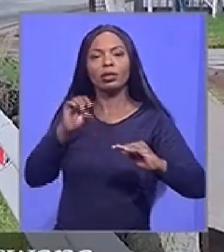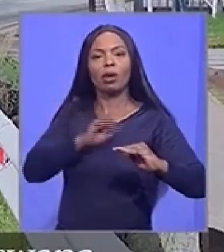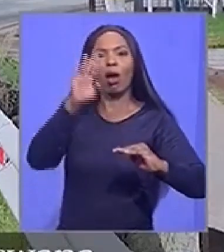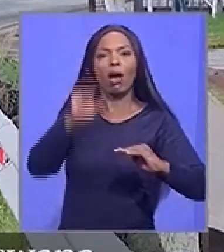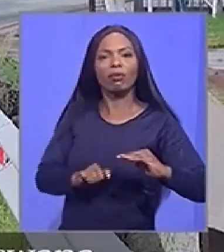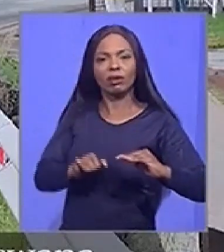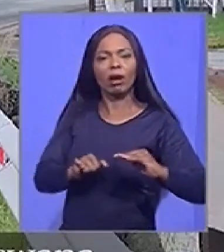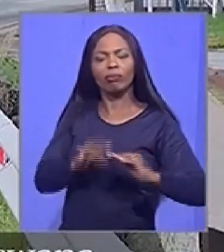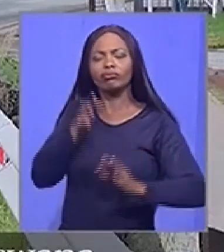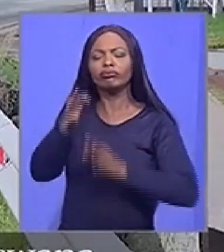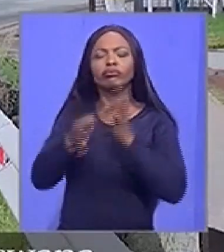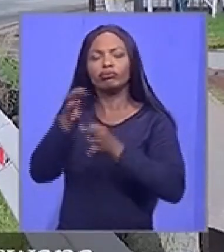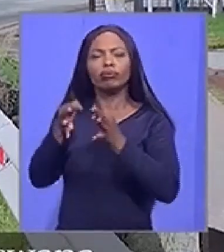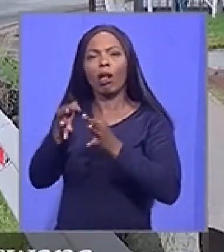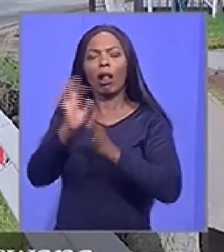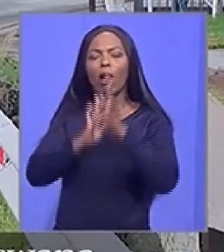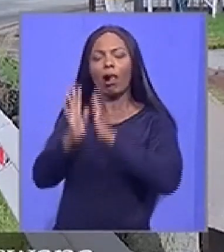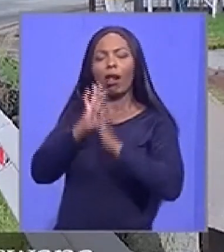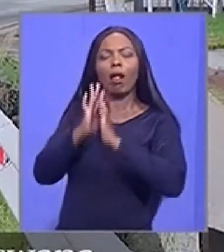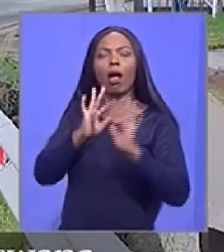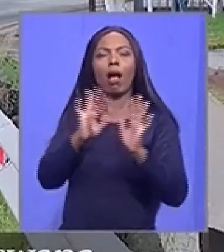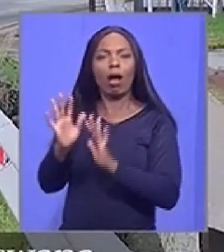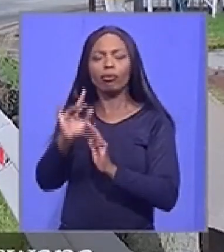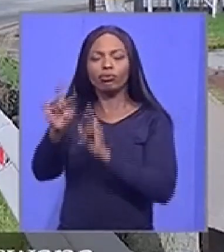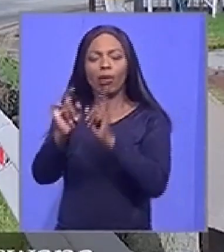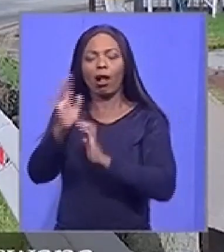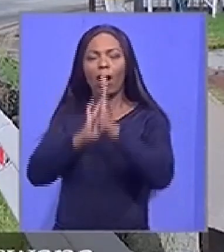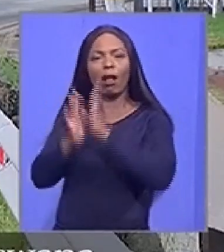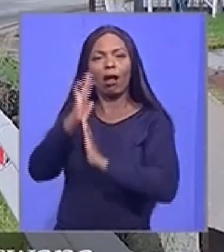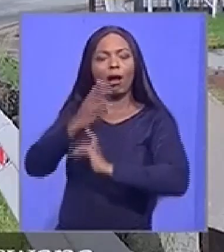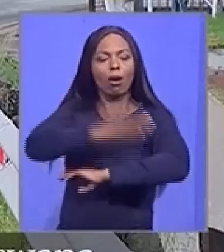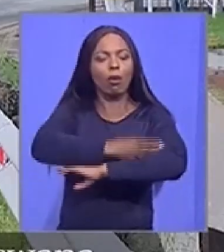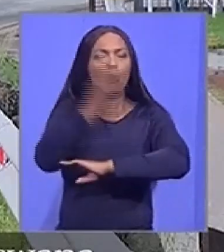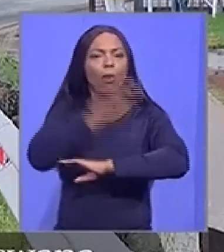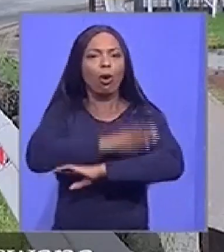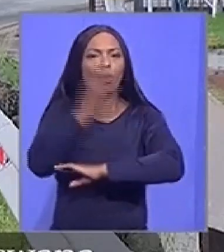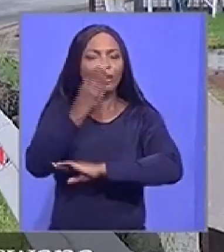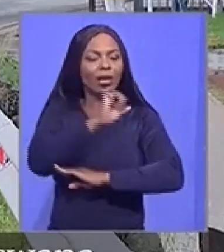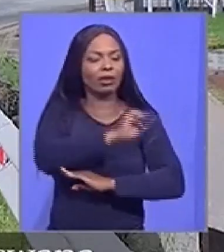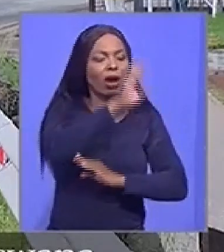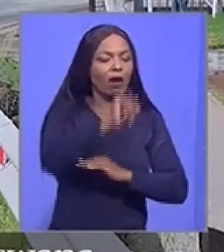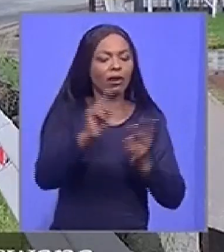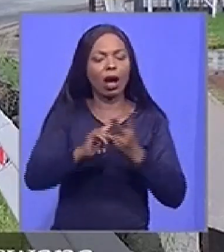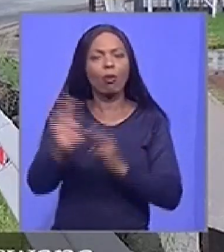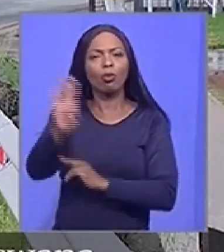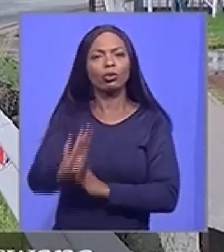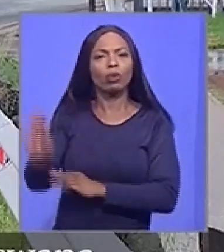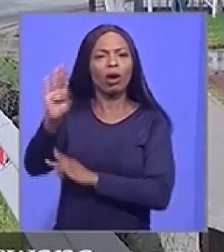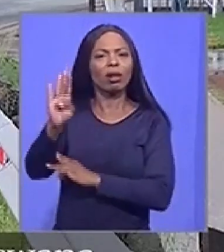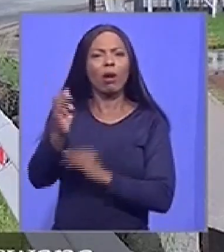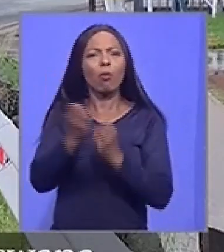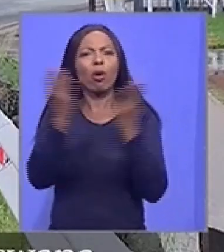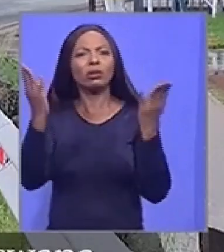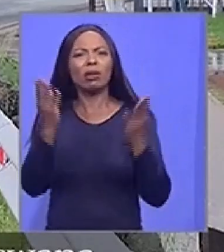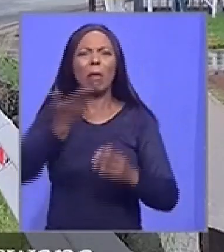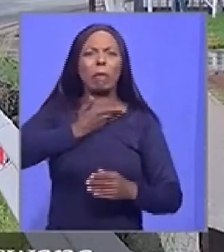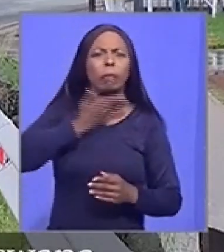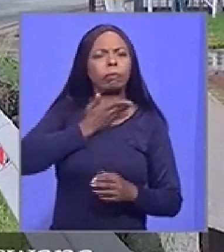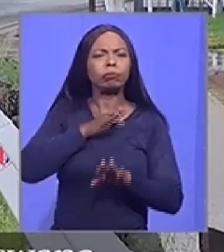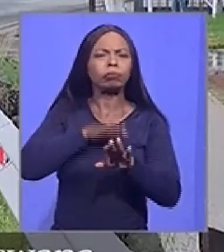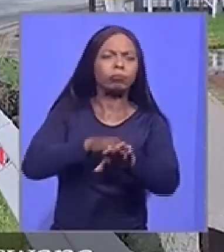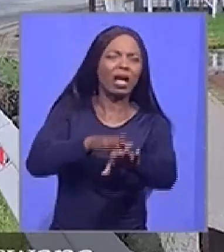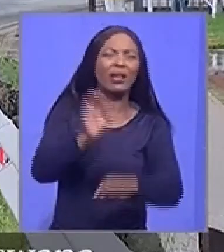etseng jalo gore no tota mo bodareng ya rona ya Ramatlabama ya Afrika Borwa le ya ka ko Botswana ga gona movement o mokalo e leng gore o